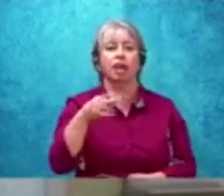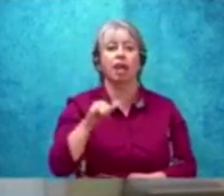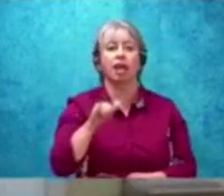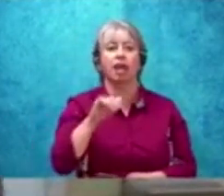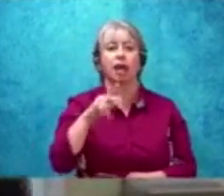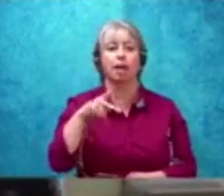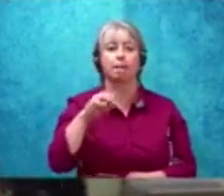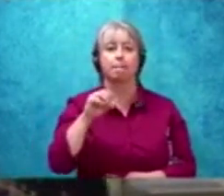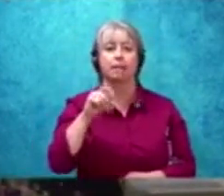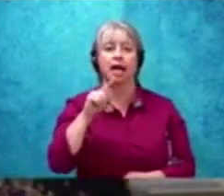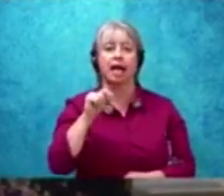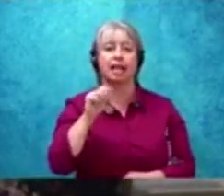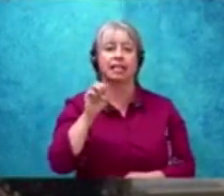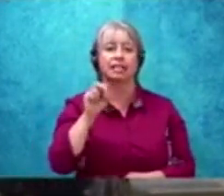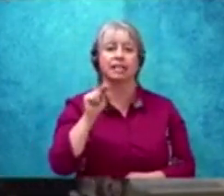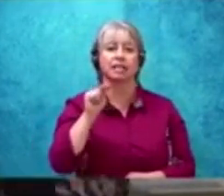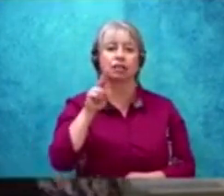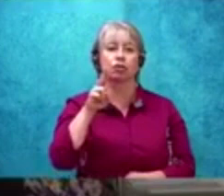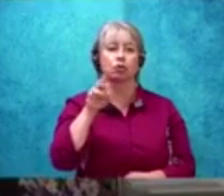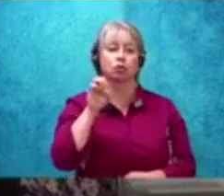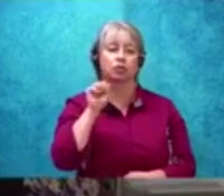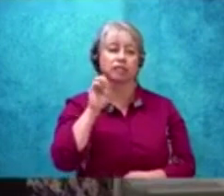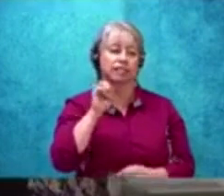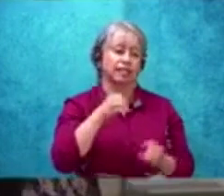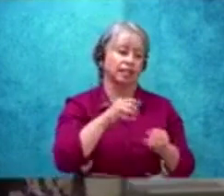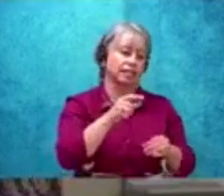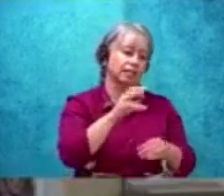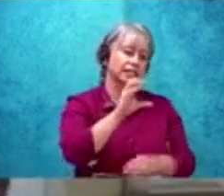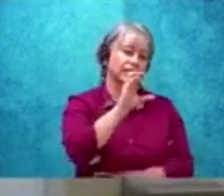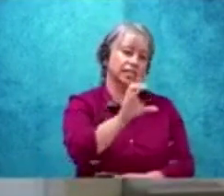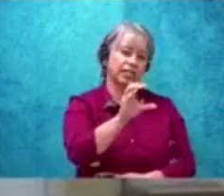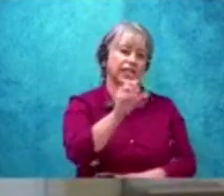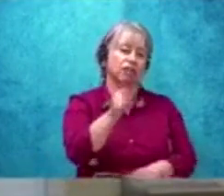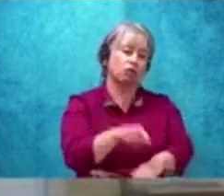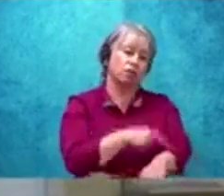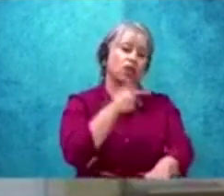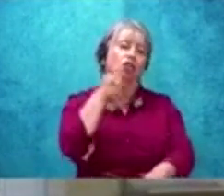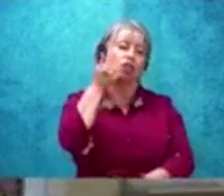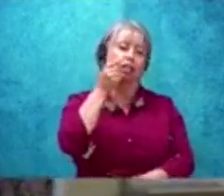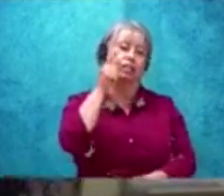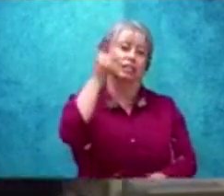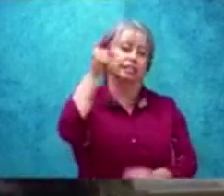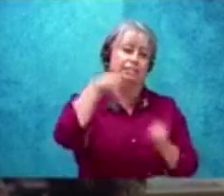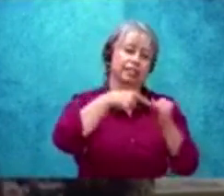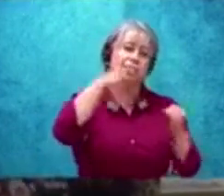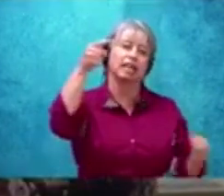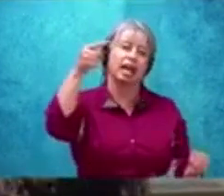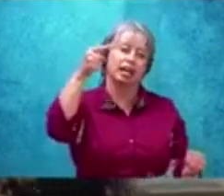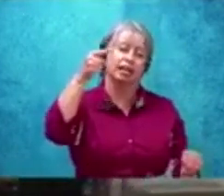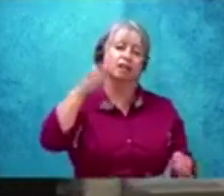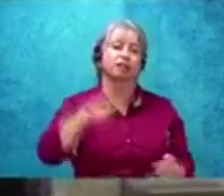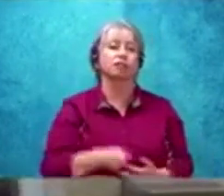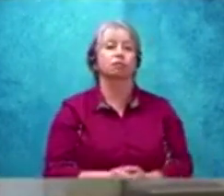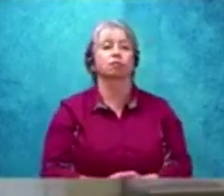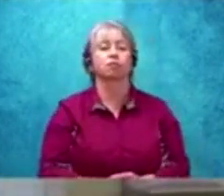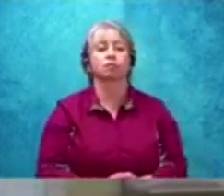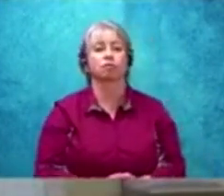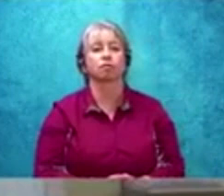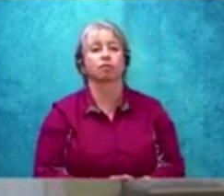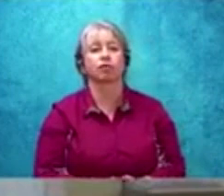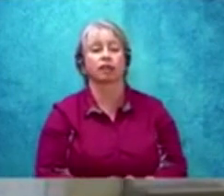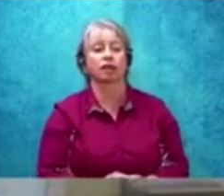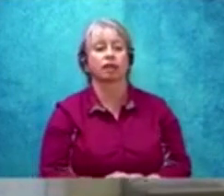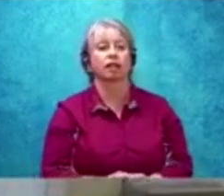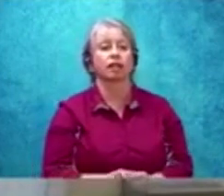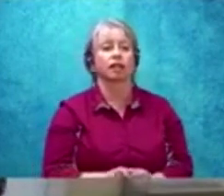side, the longest. So now we want to, and when we say longest, let me just clear that